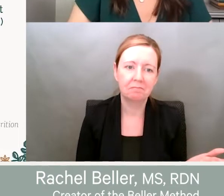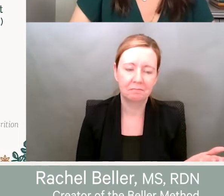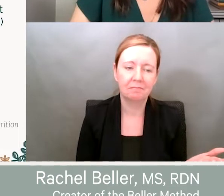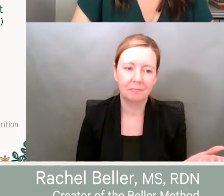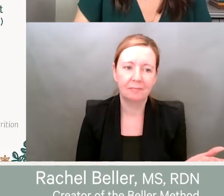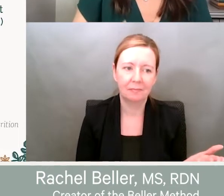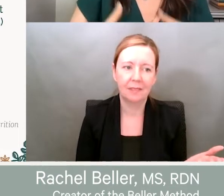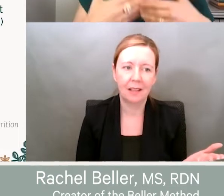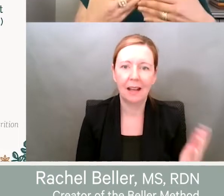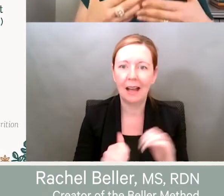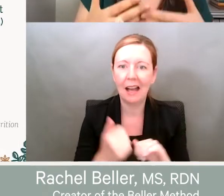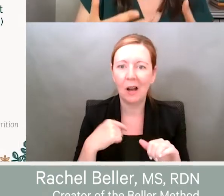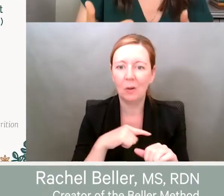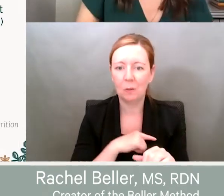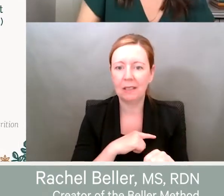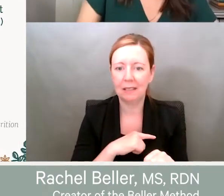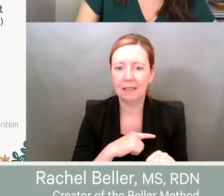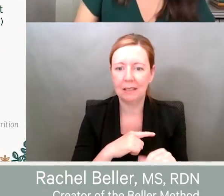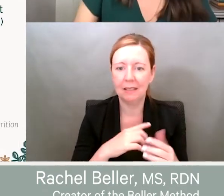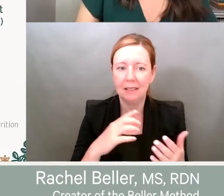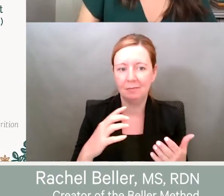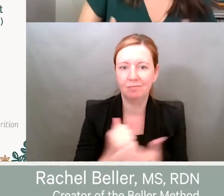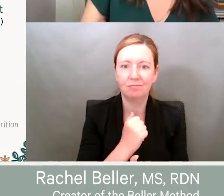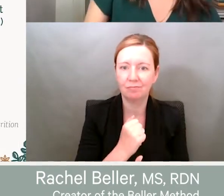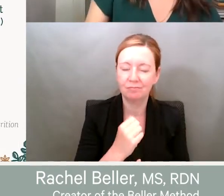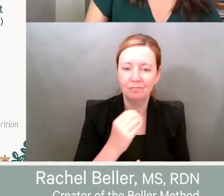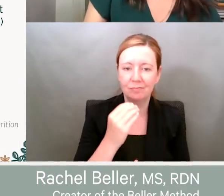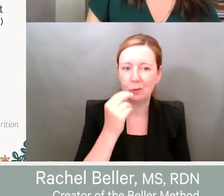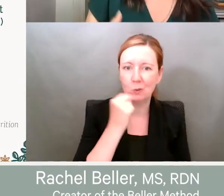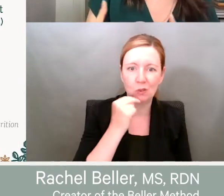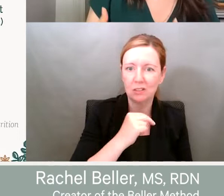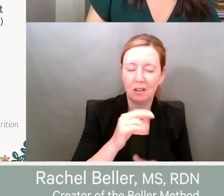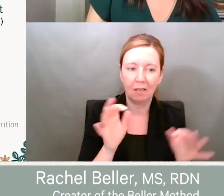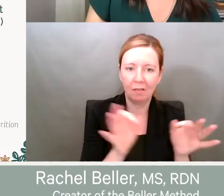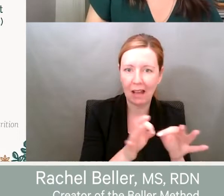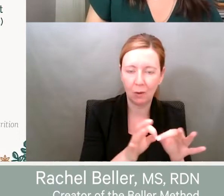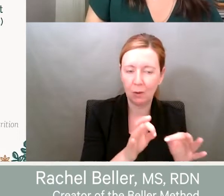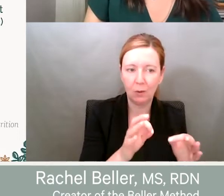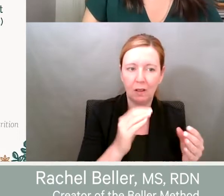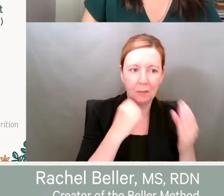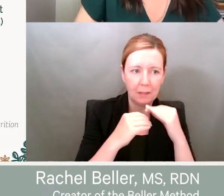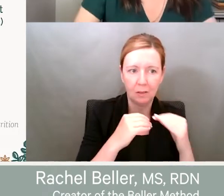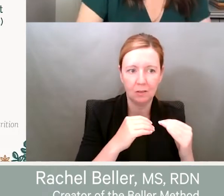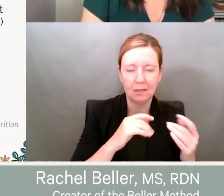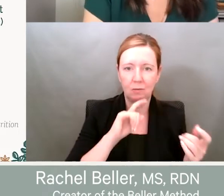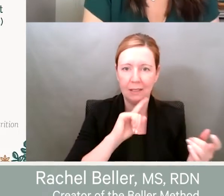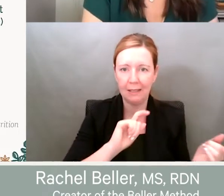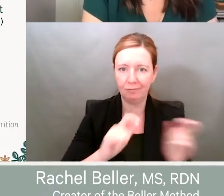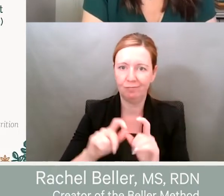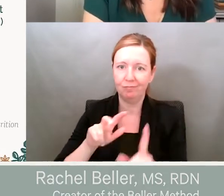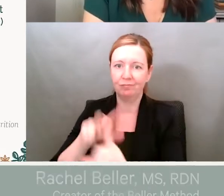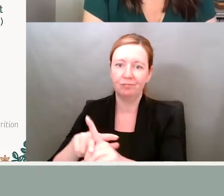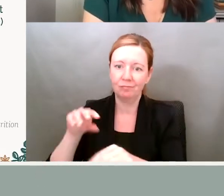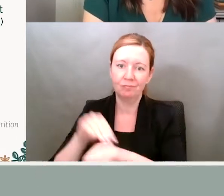how we can transform the nutritional value of our meals in keeping it simple as well. So here we